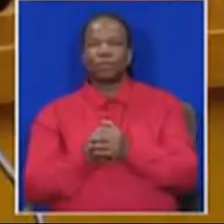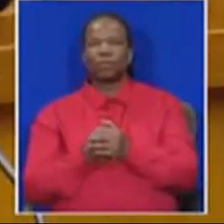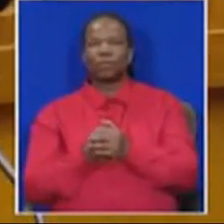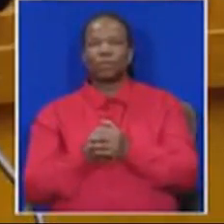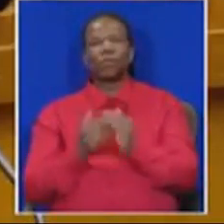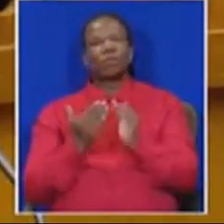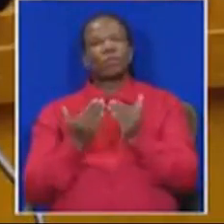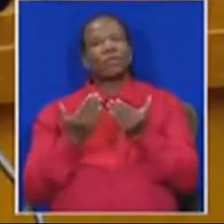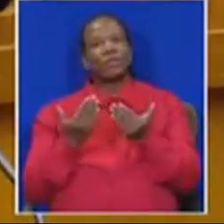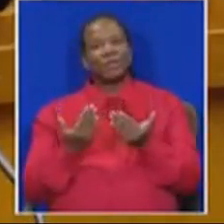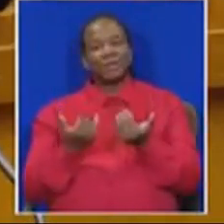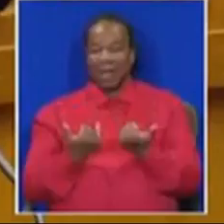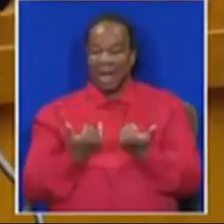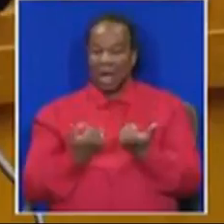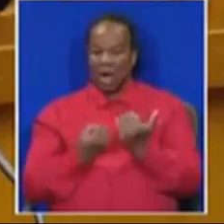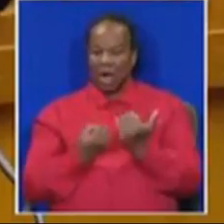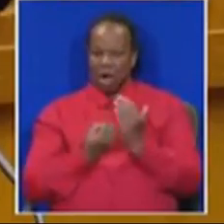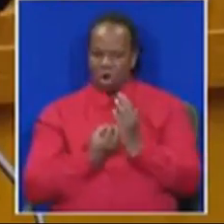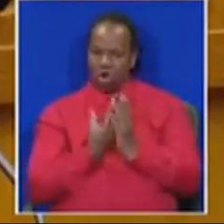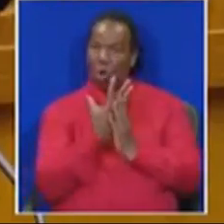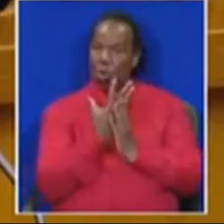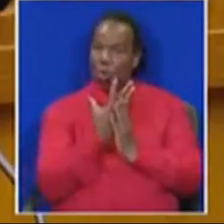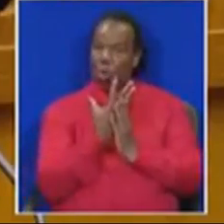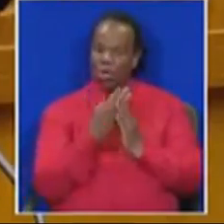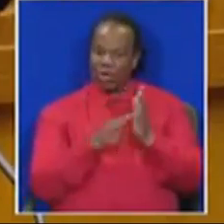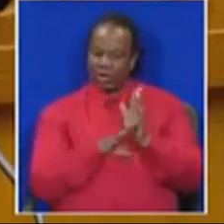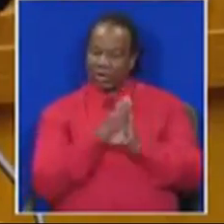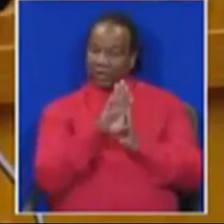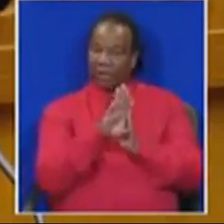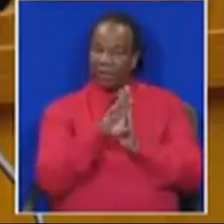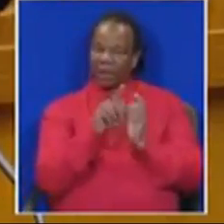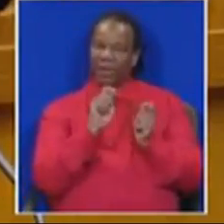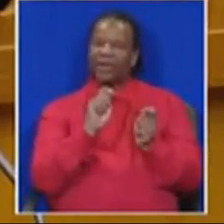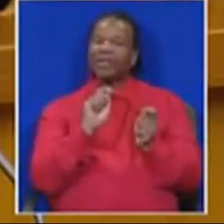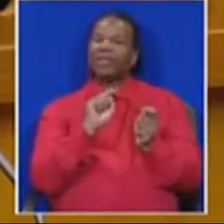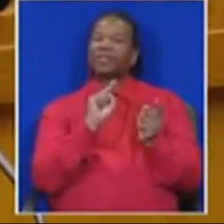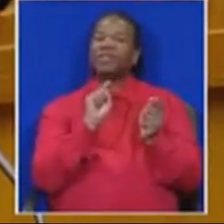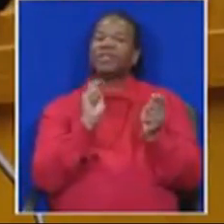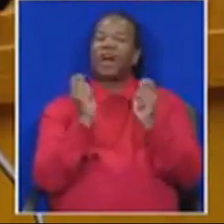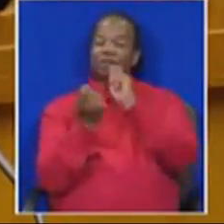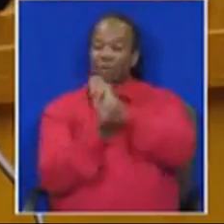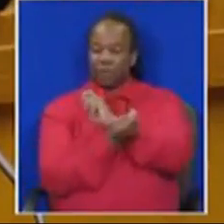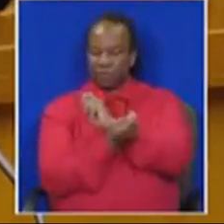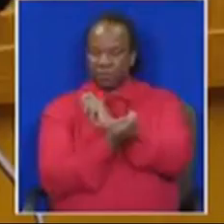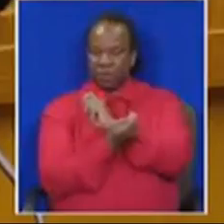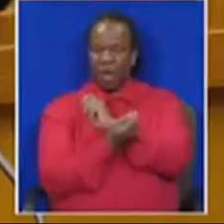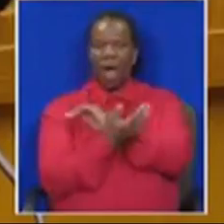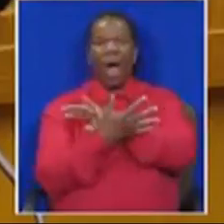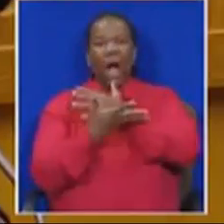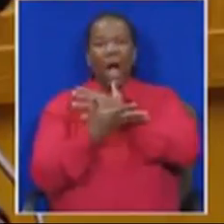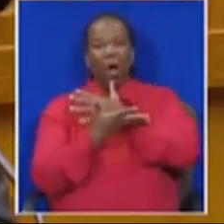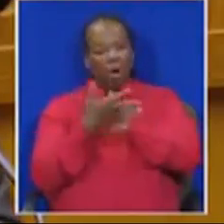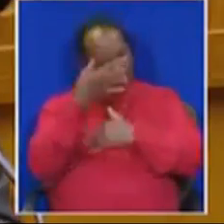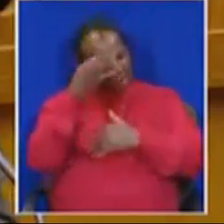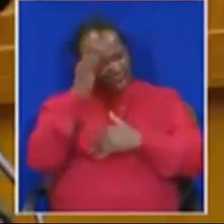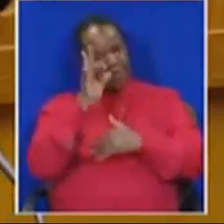growth, development, and transformation depend on a strong and capable state. It